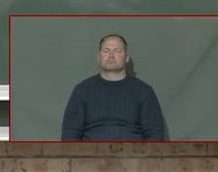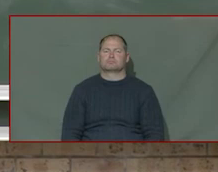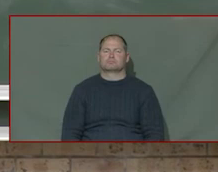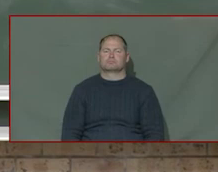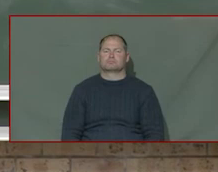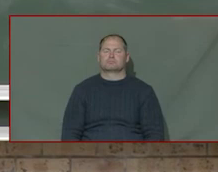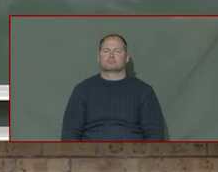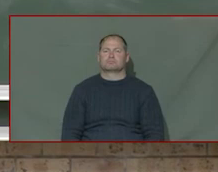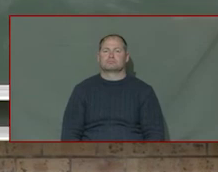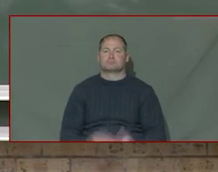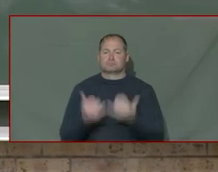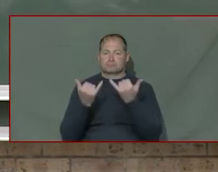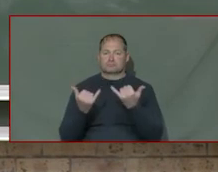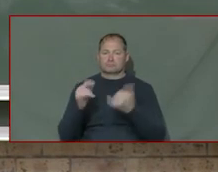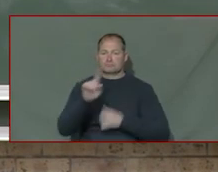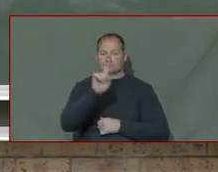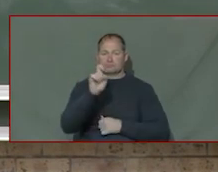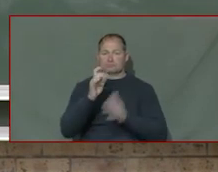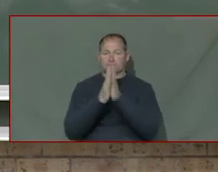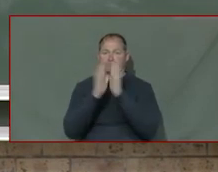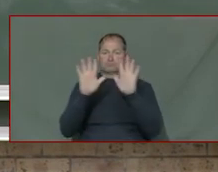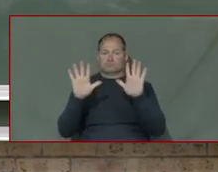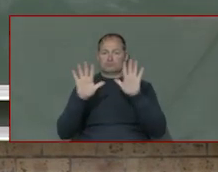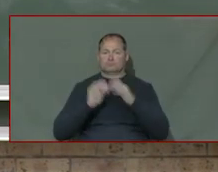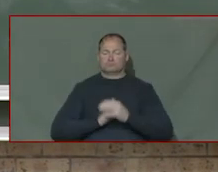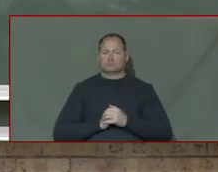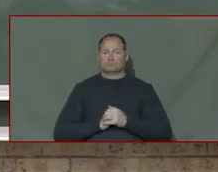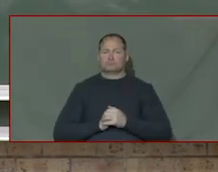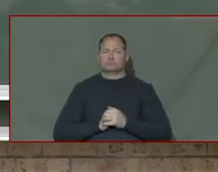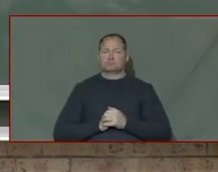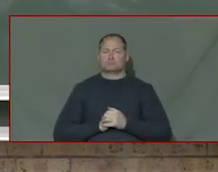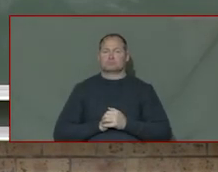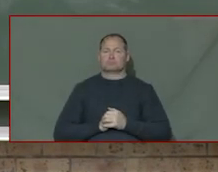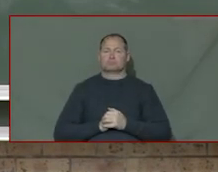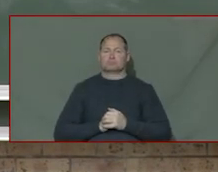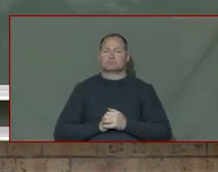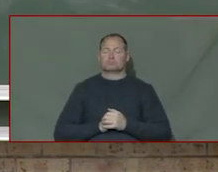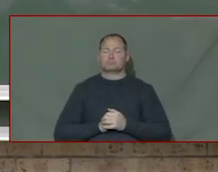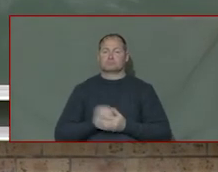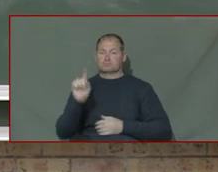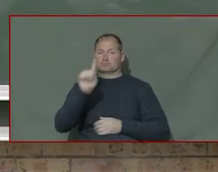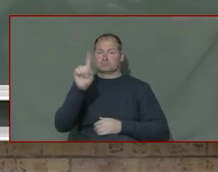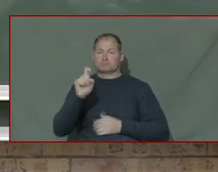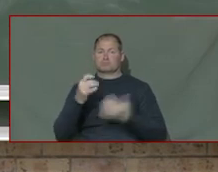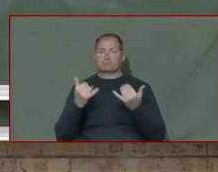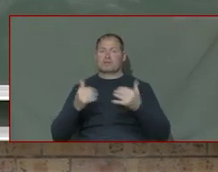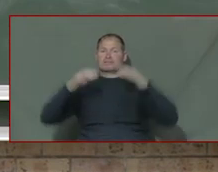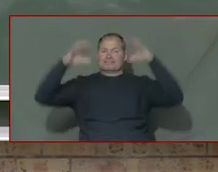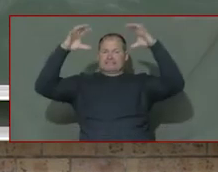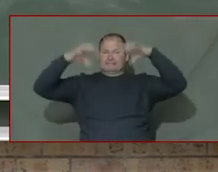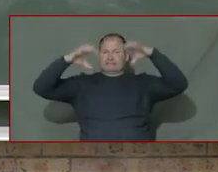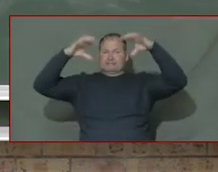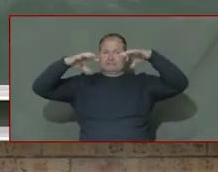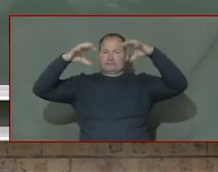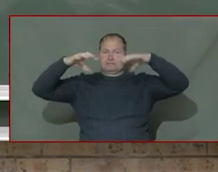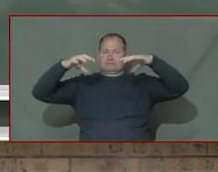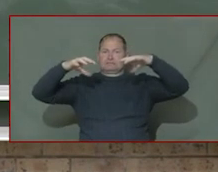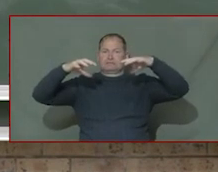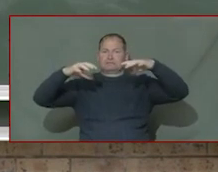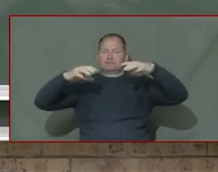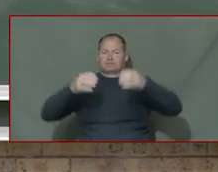Right, in this case, question 10, they say a rain gauge is in the shape of a